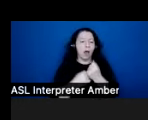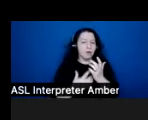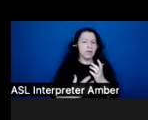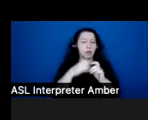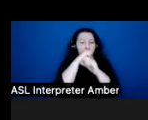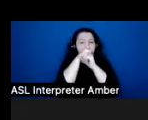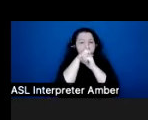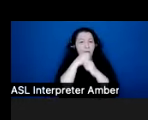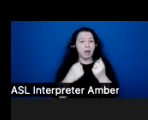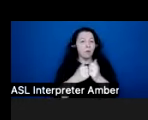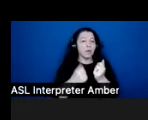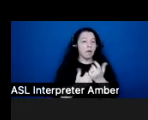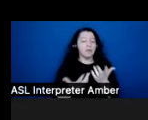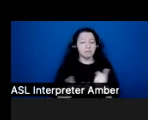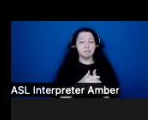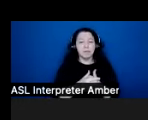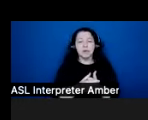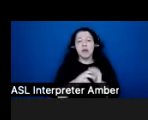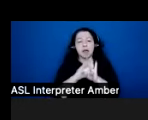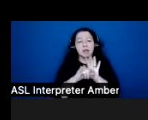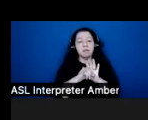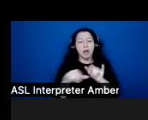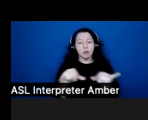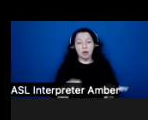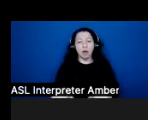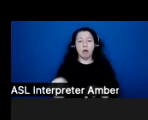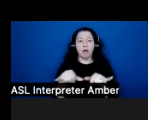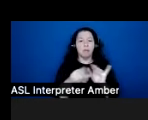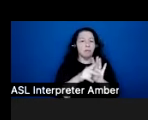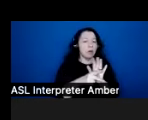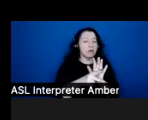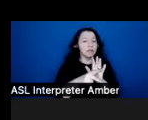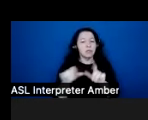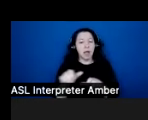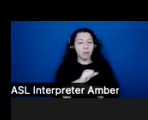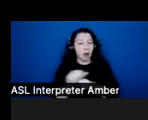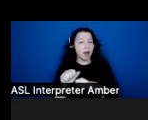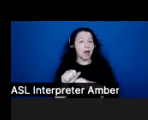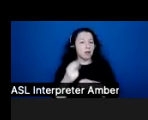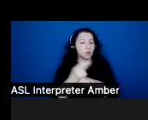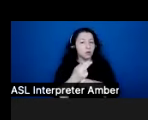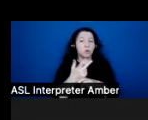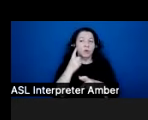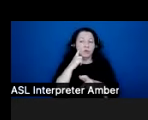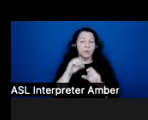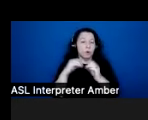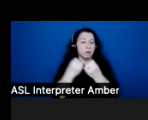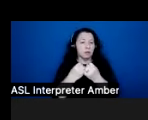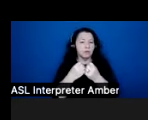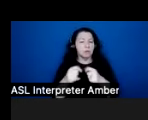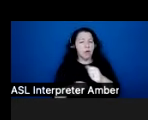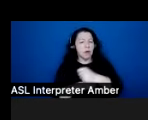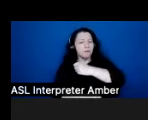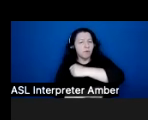Identifying common organization policies and practices that provide a framework for advocates to do